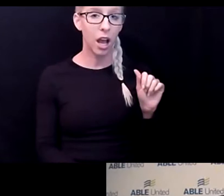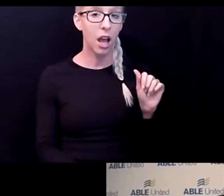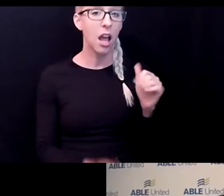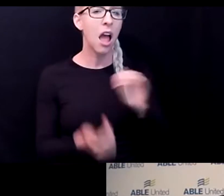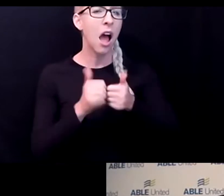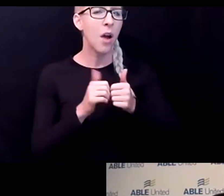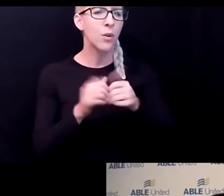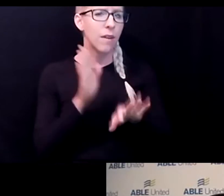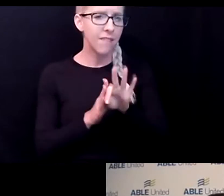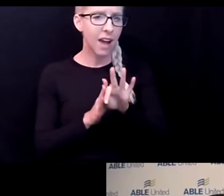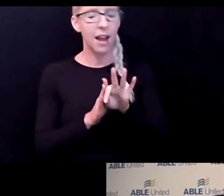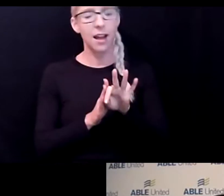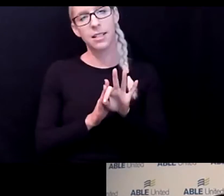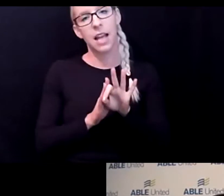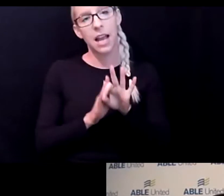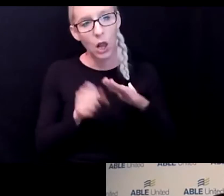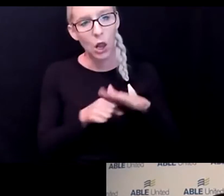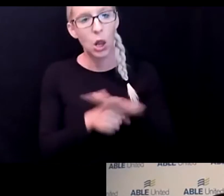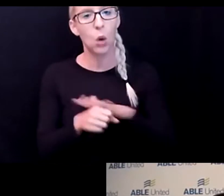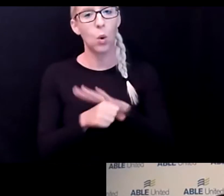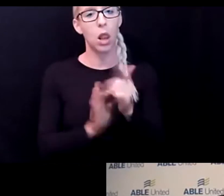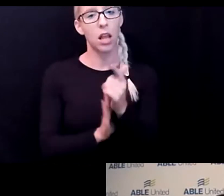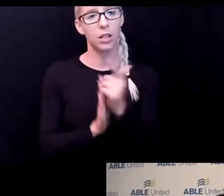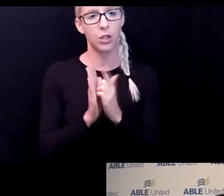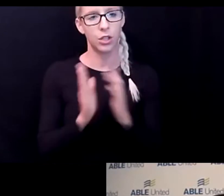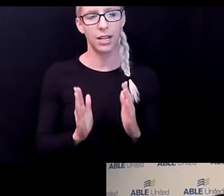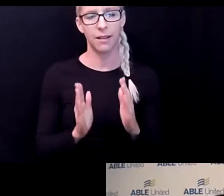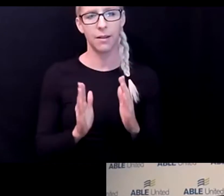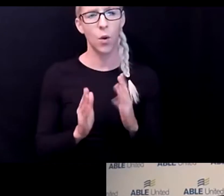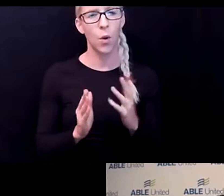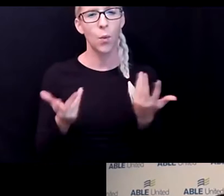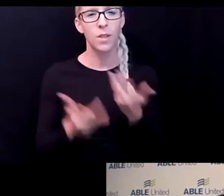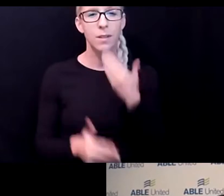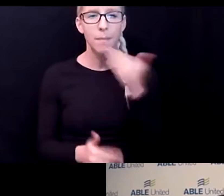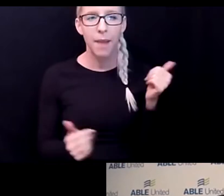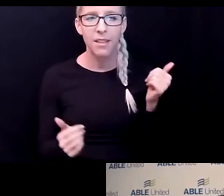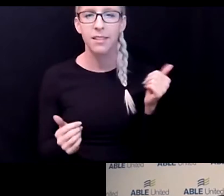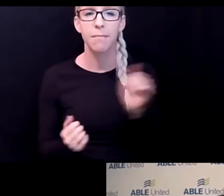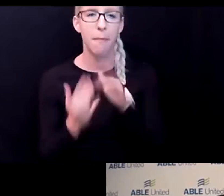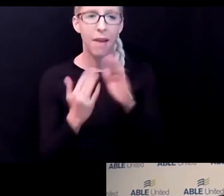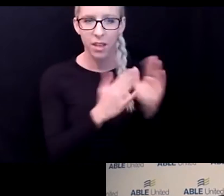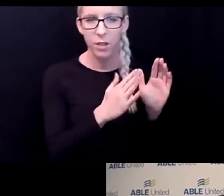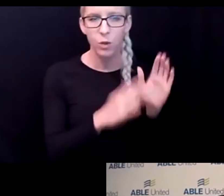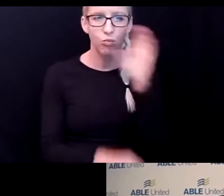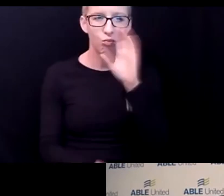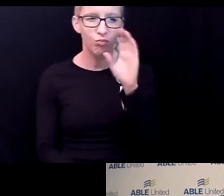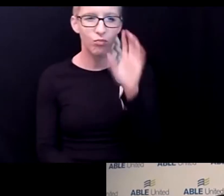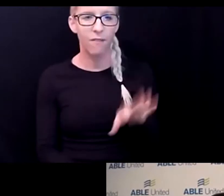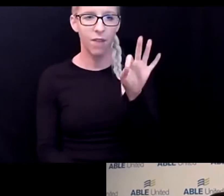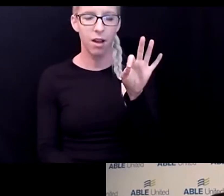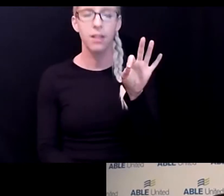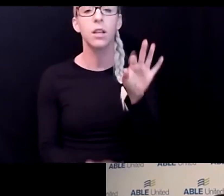to me? What's the best place for me to go and find a local attorney? Well, so this is